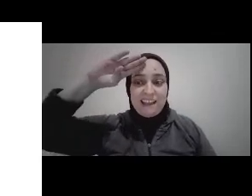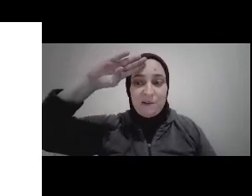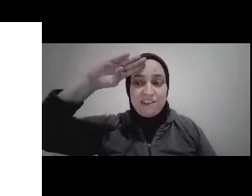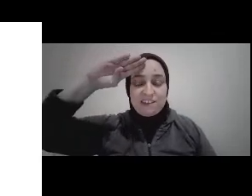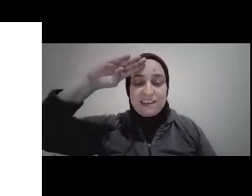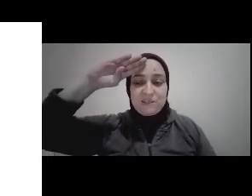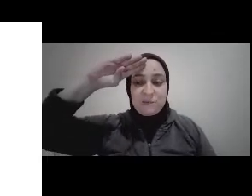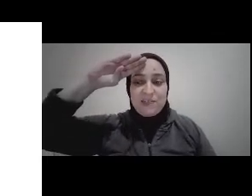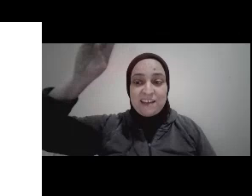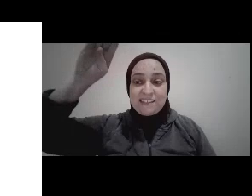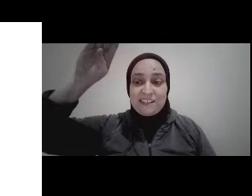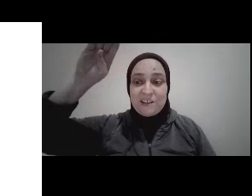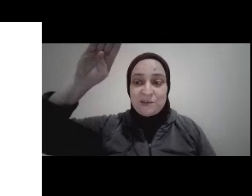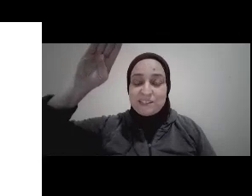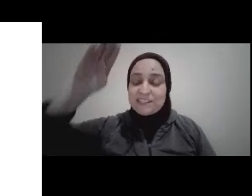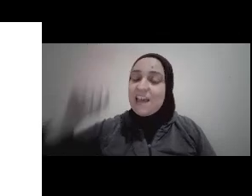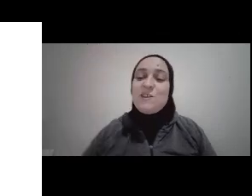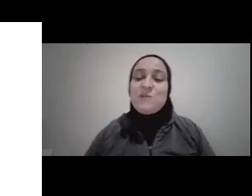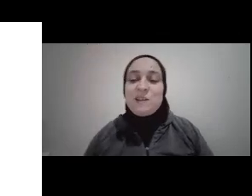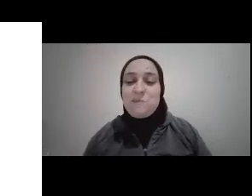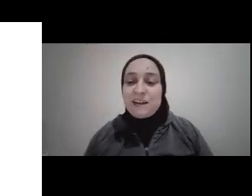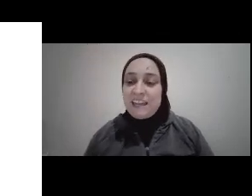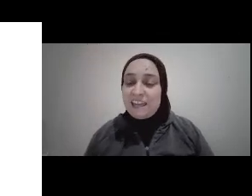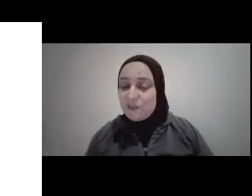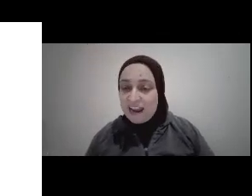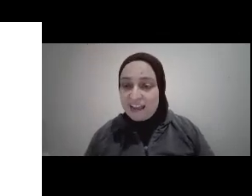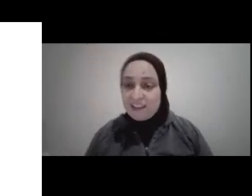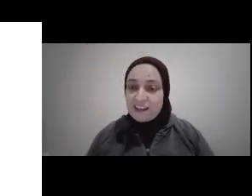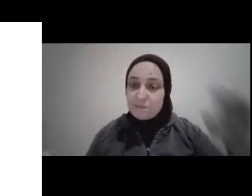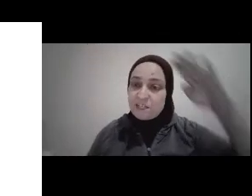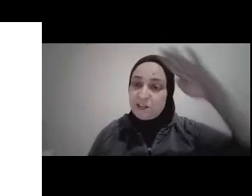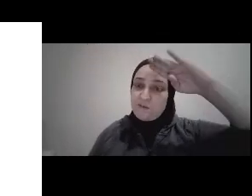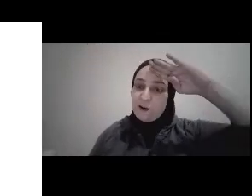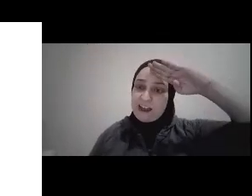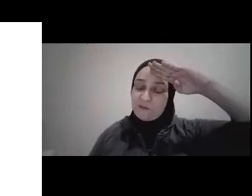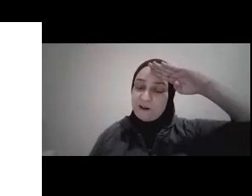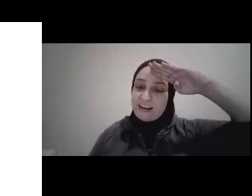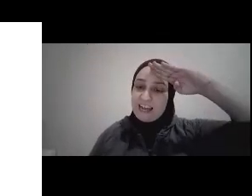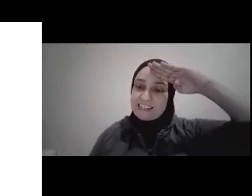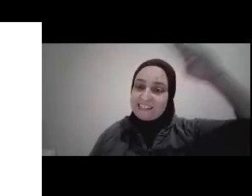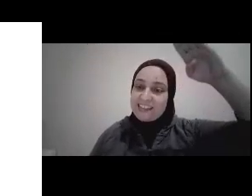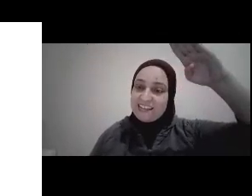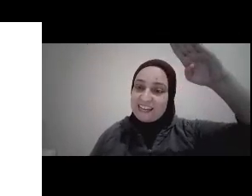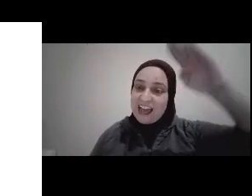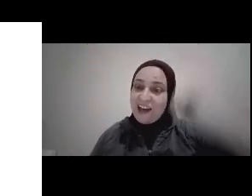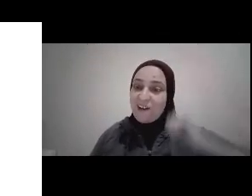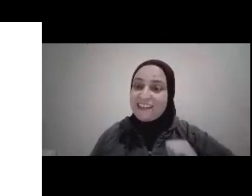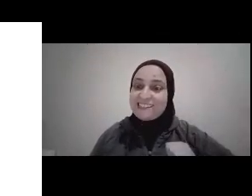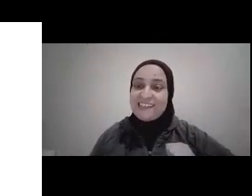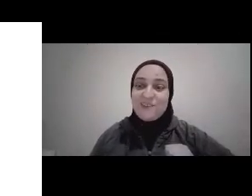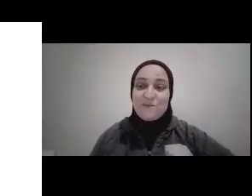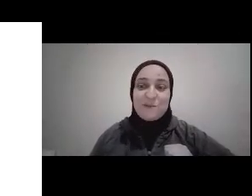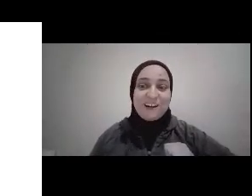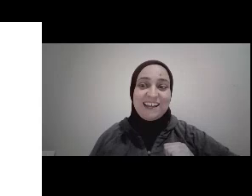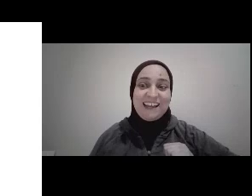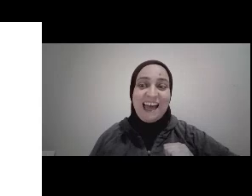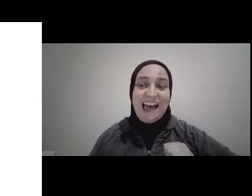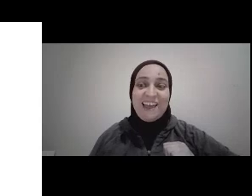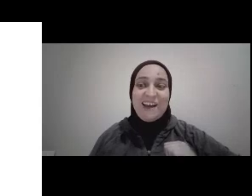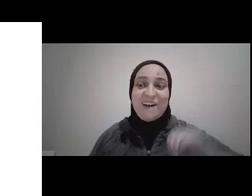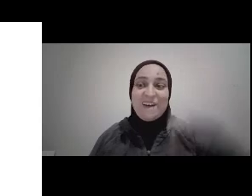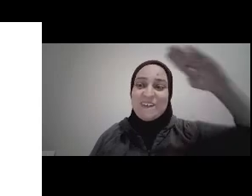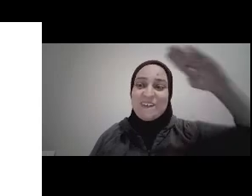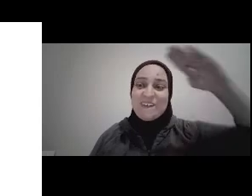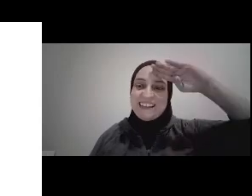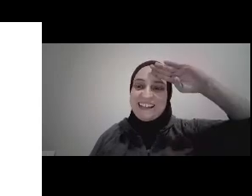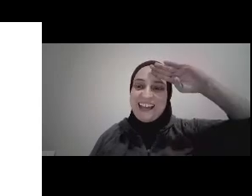Sign Language is with a salute. You can bring either hand up to your forehead. We're going to extend it out and say the word hello.